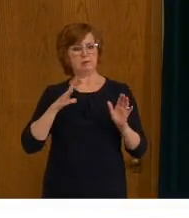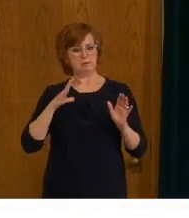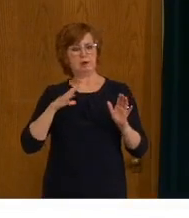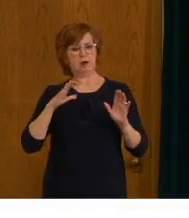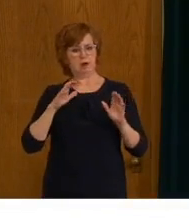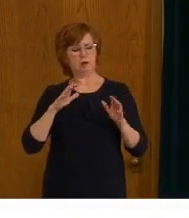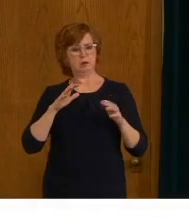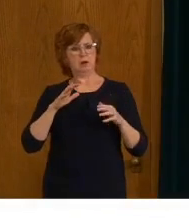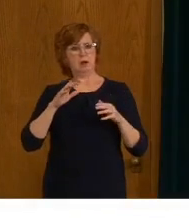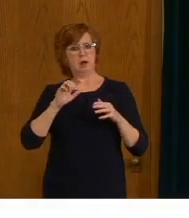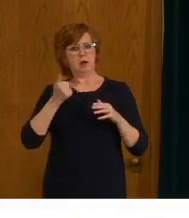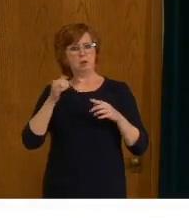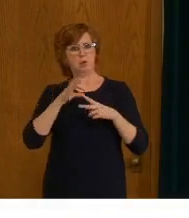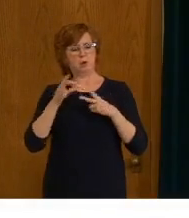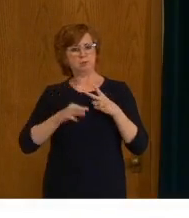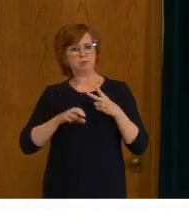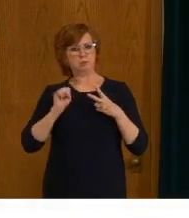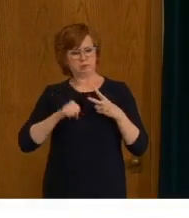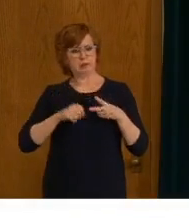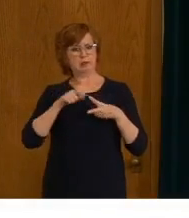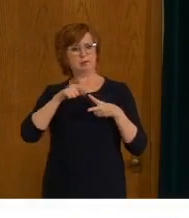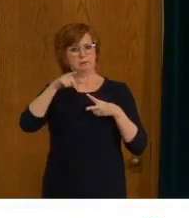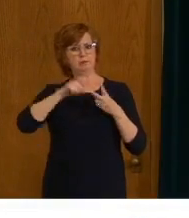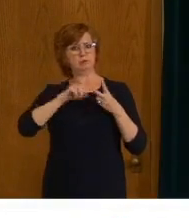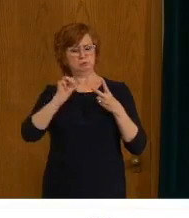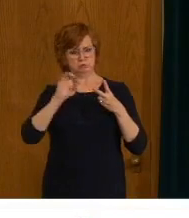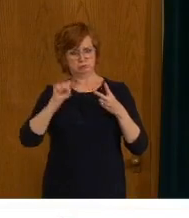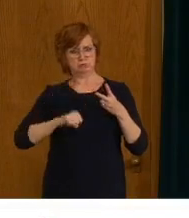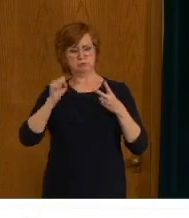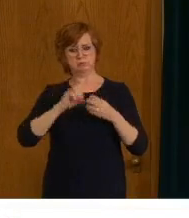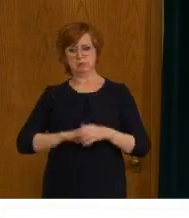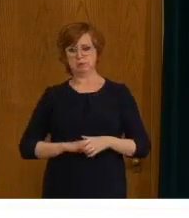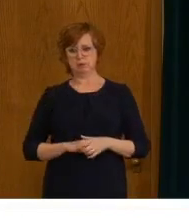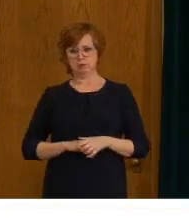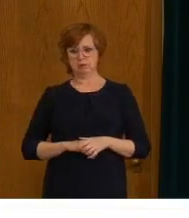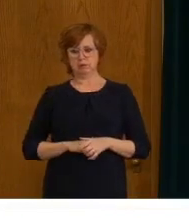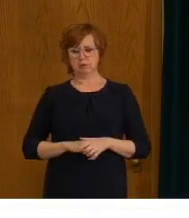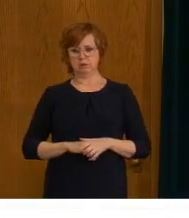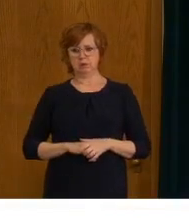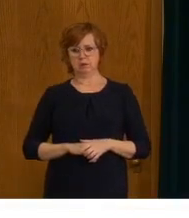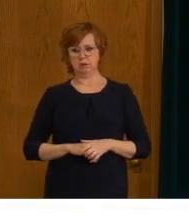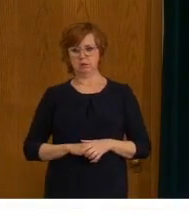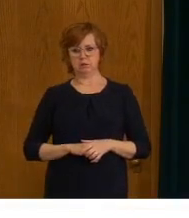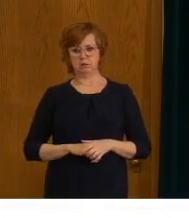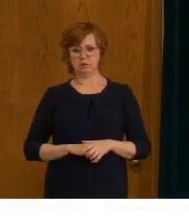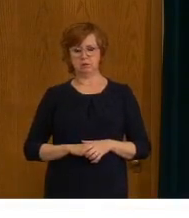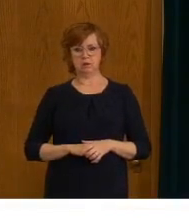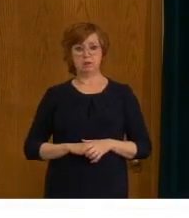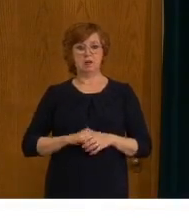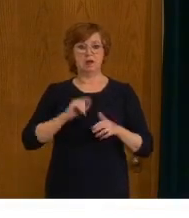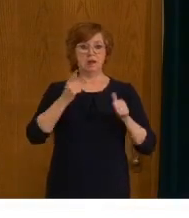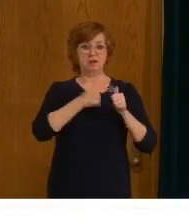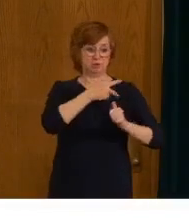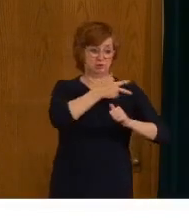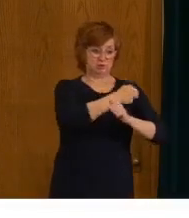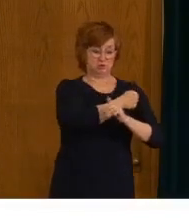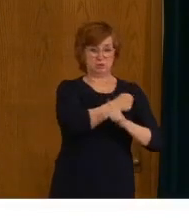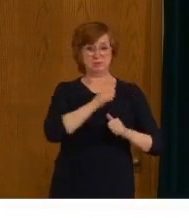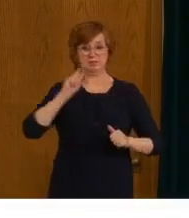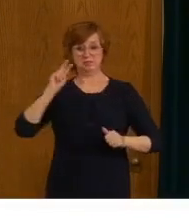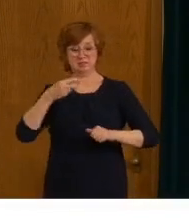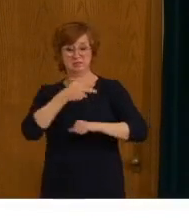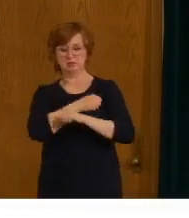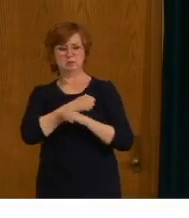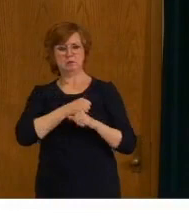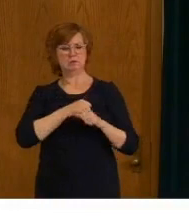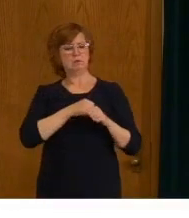or Moderna. And so I think it makes completion of the second dose schedule, irrespective of what your first dose was, very easy in